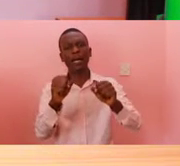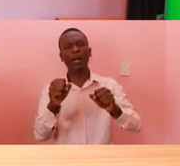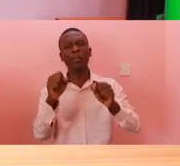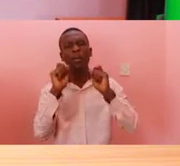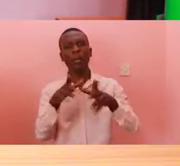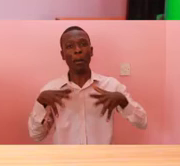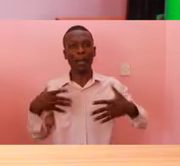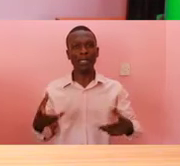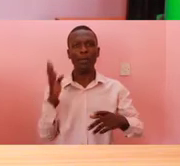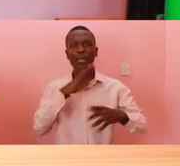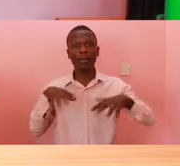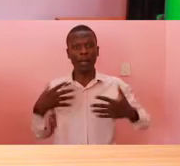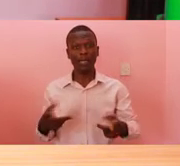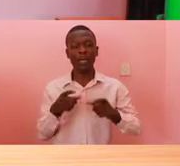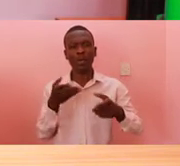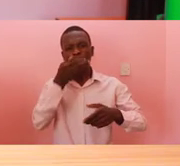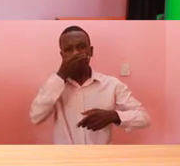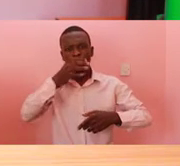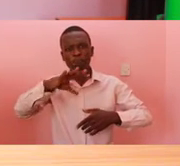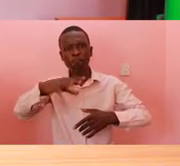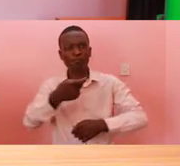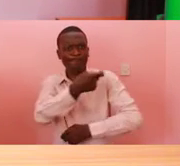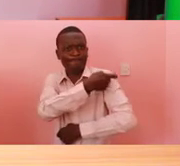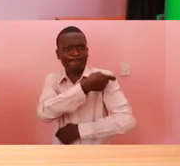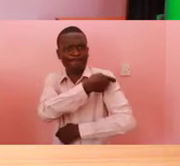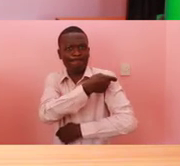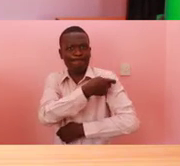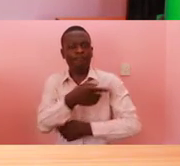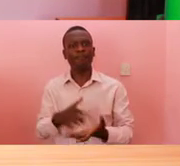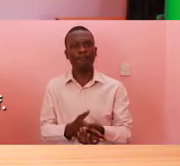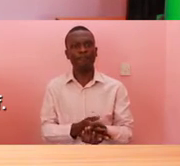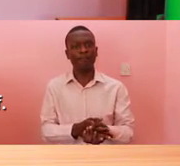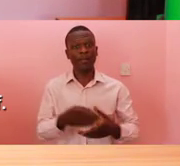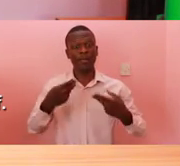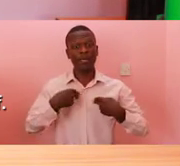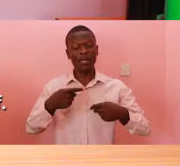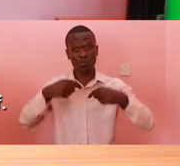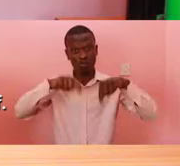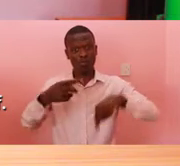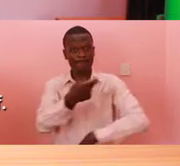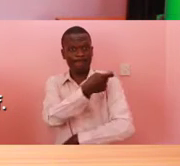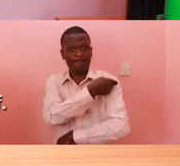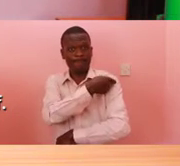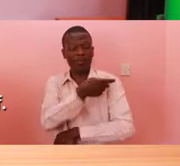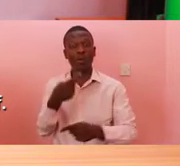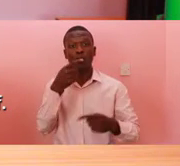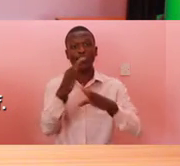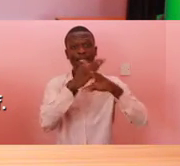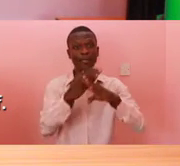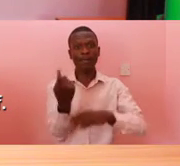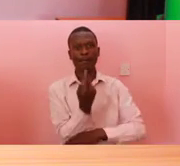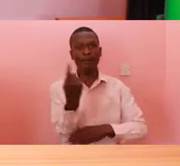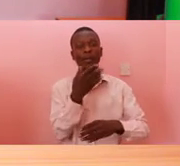We have a of people in Urumaliwanga. We have a of who live